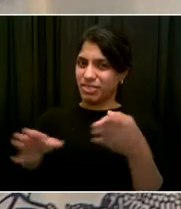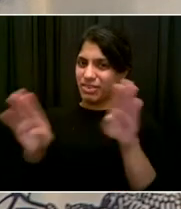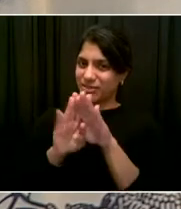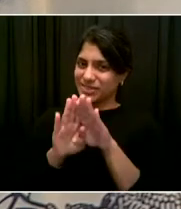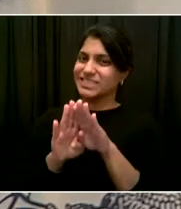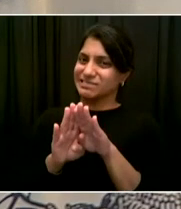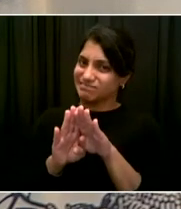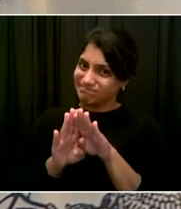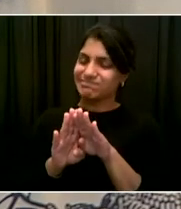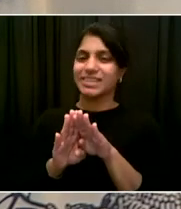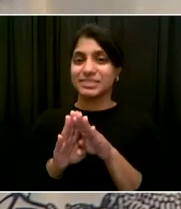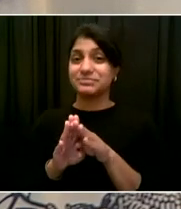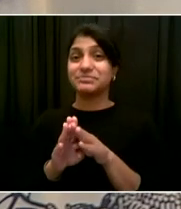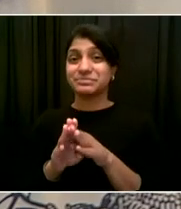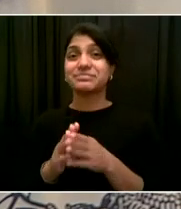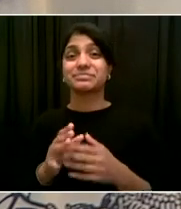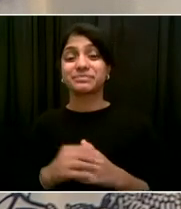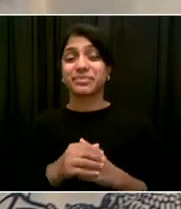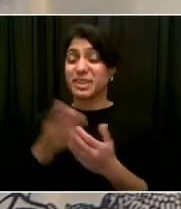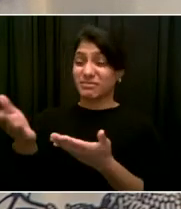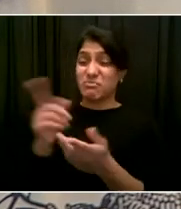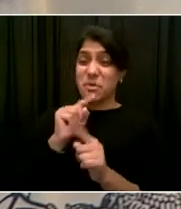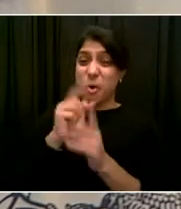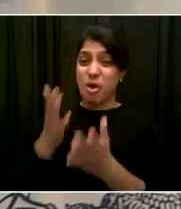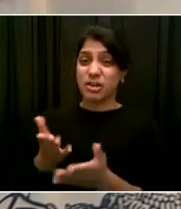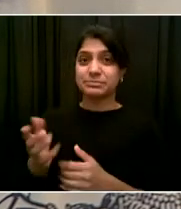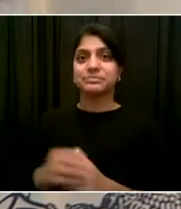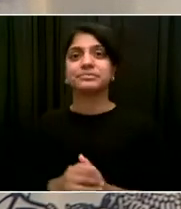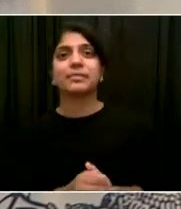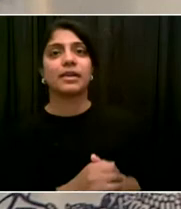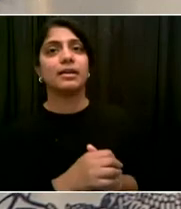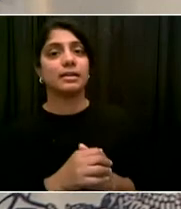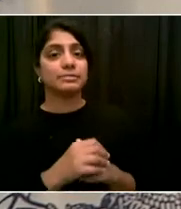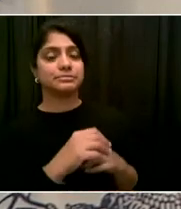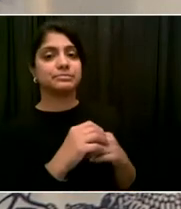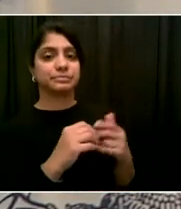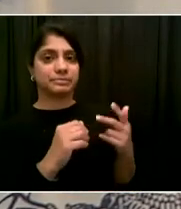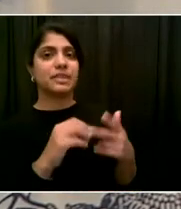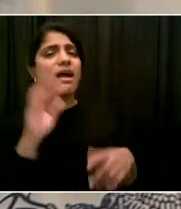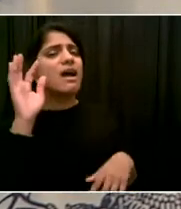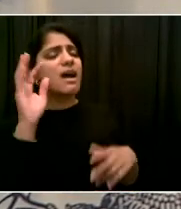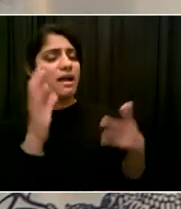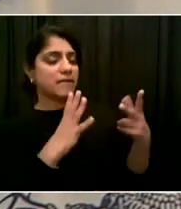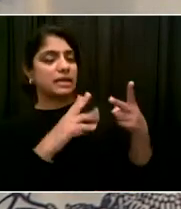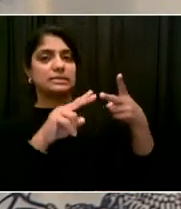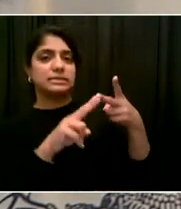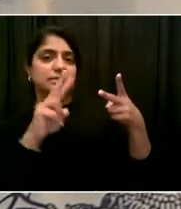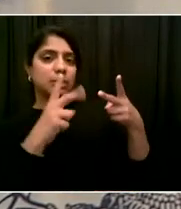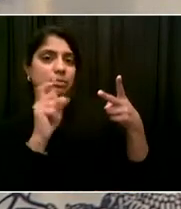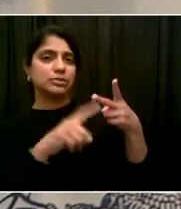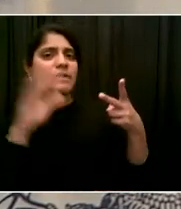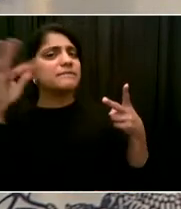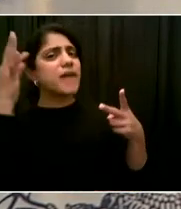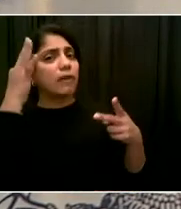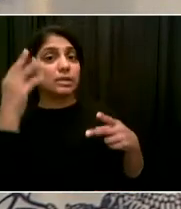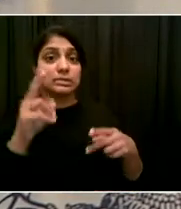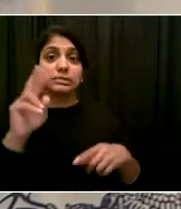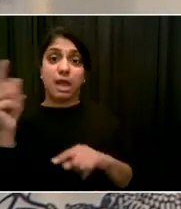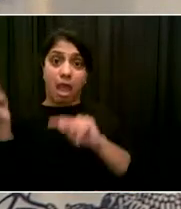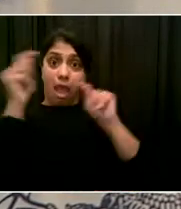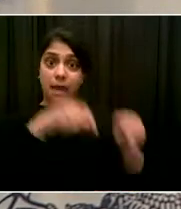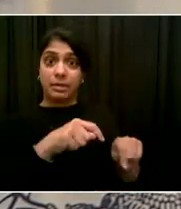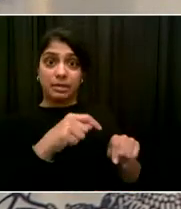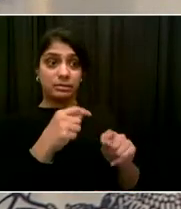federal testing site, and you indicated we're going to be getting details on this later today, wherever it is, the Javits Center, whatever mass